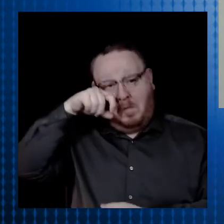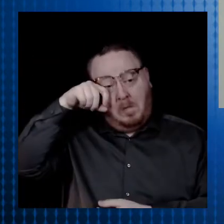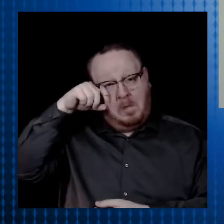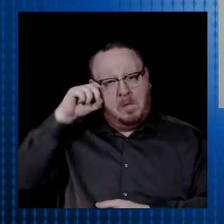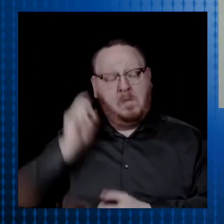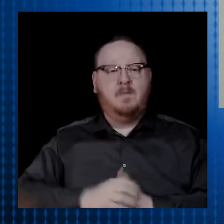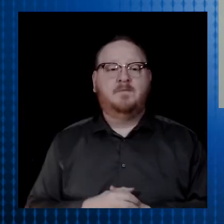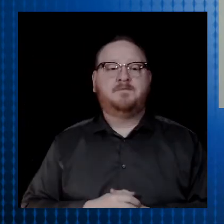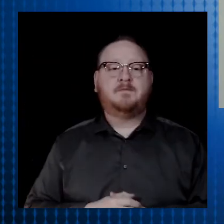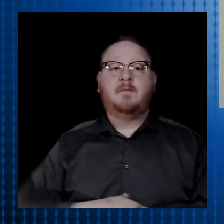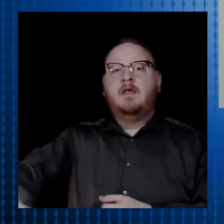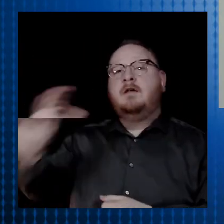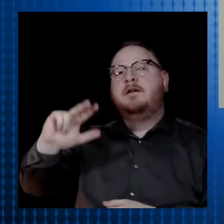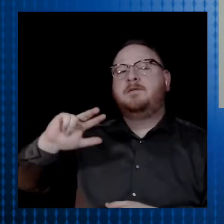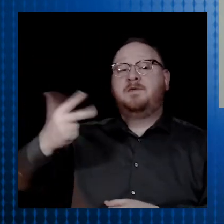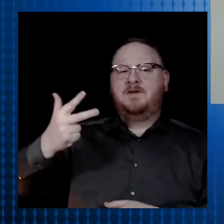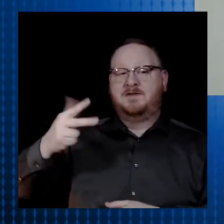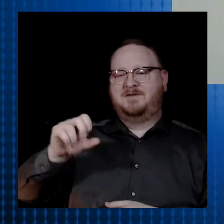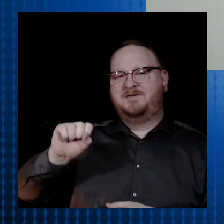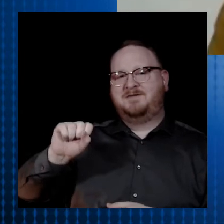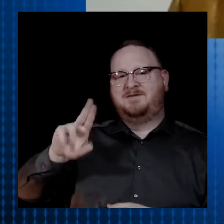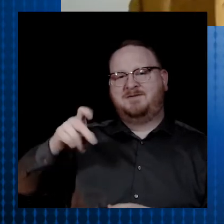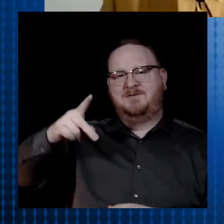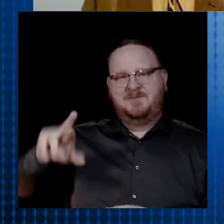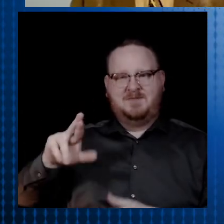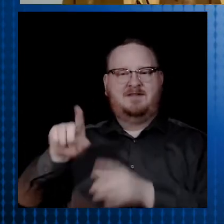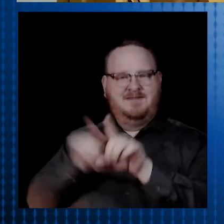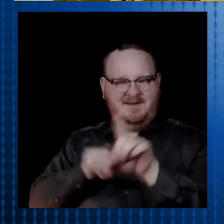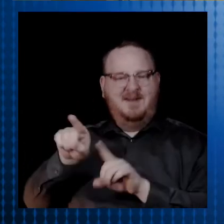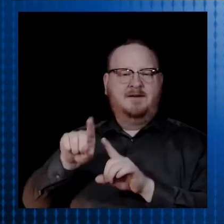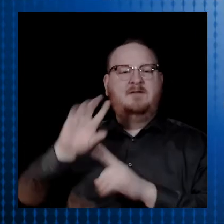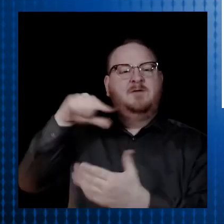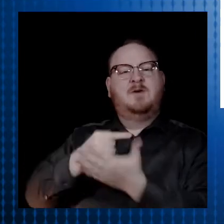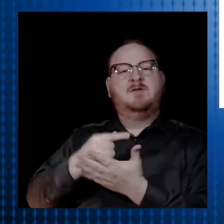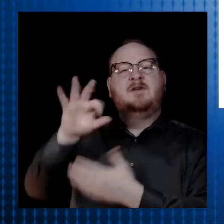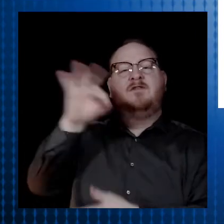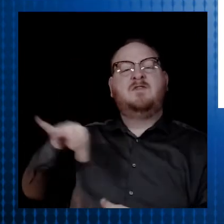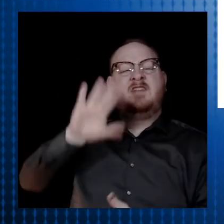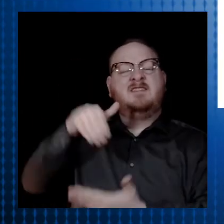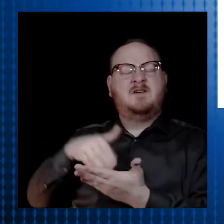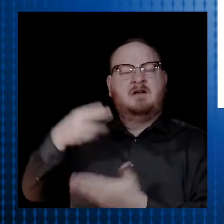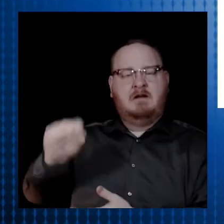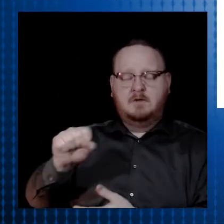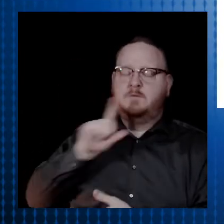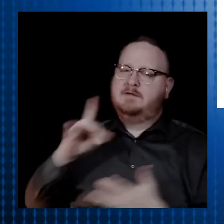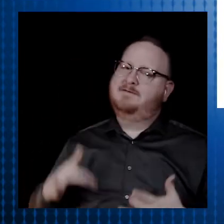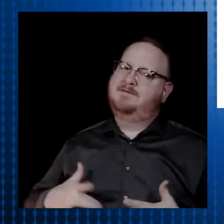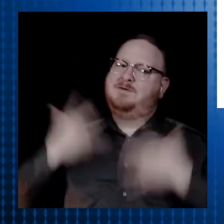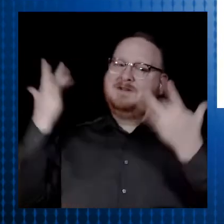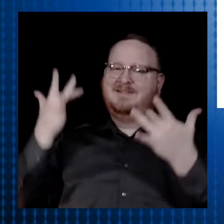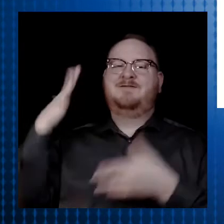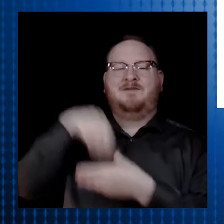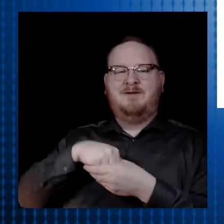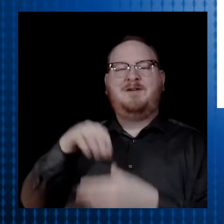Our third superstar is a graduate of Flint Central High School and is thrilled to be a part of the Flint Community